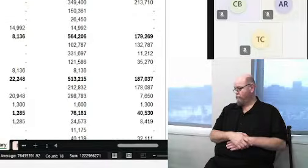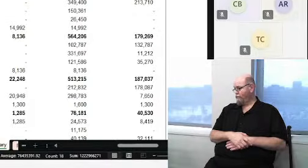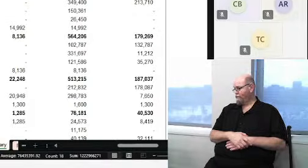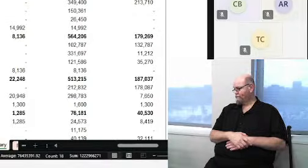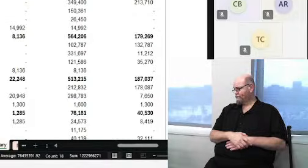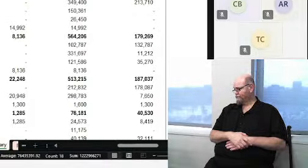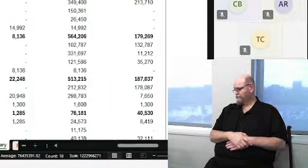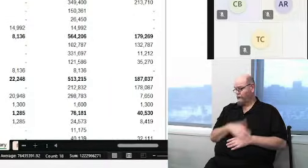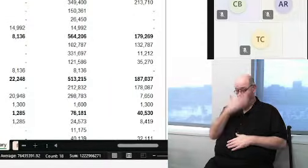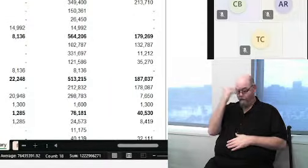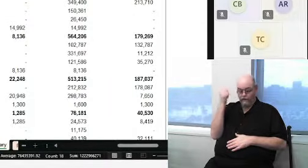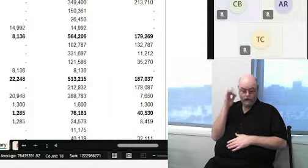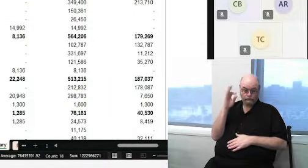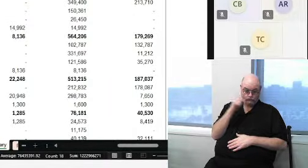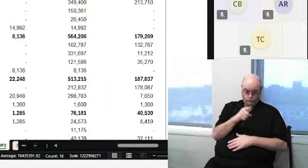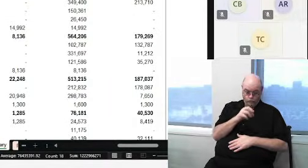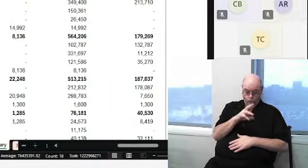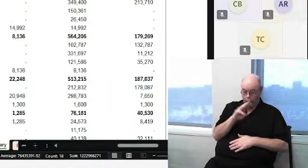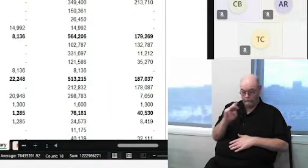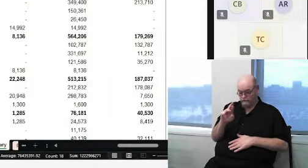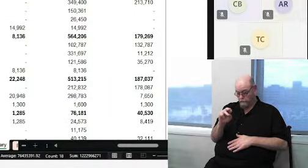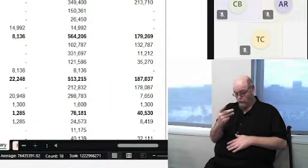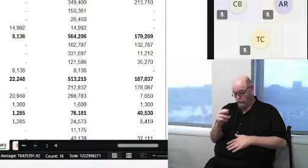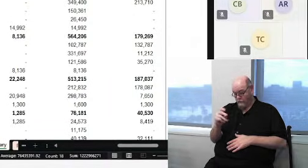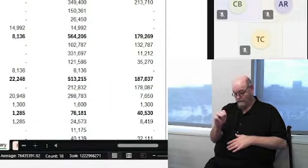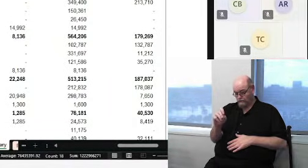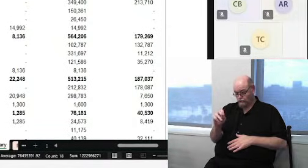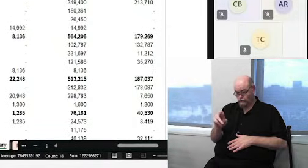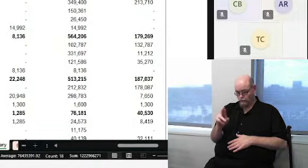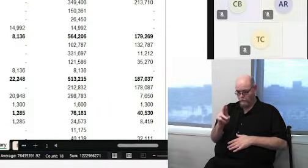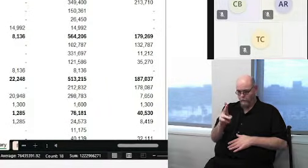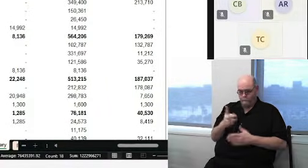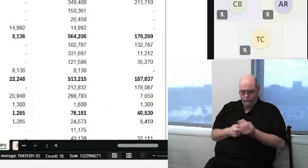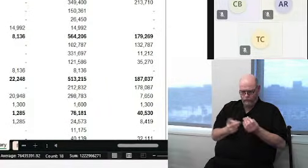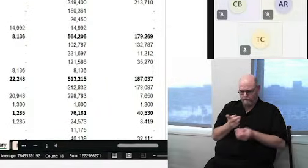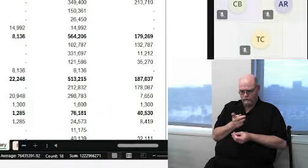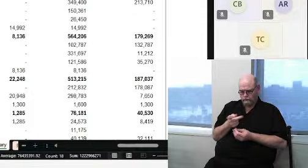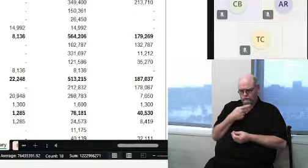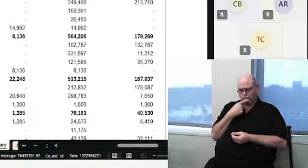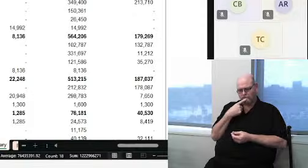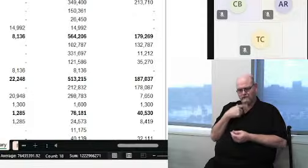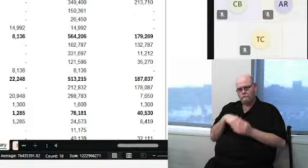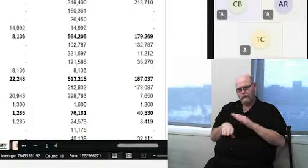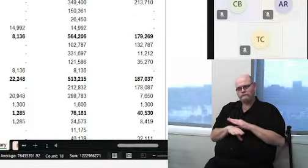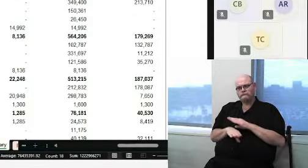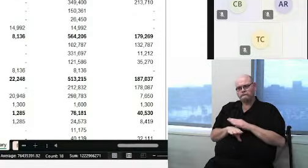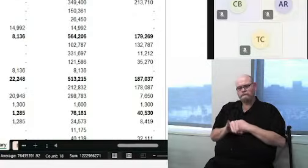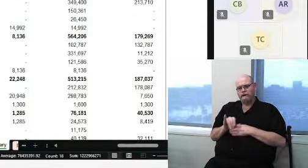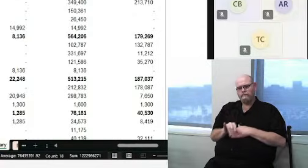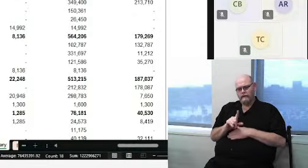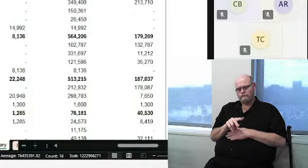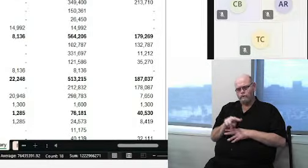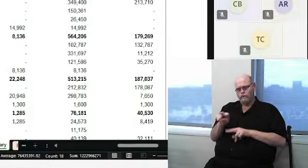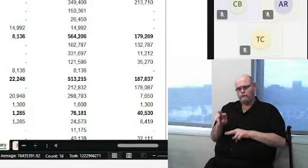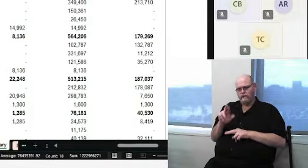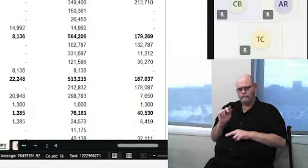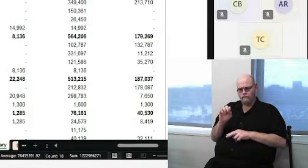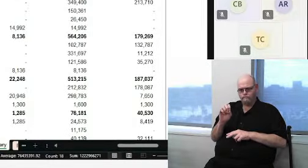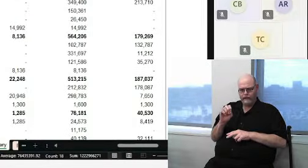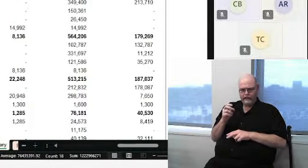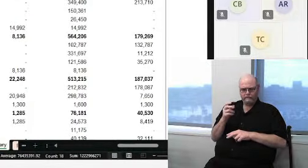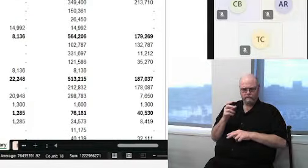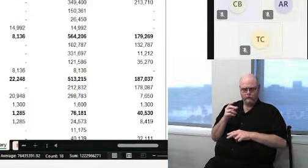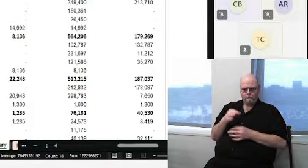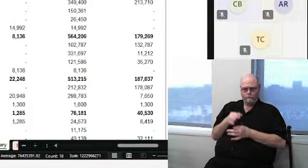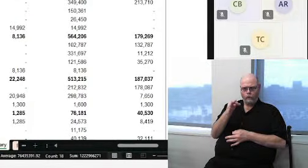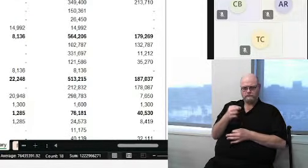and I believe, I forget if it was you or Mr. Burgomeister, it may have been both of you, said essentially that you looked at